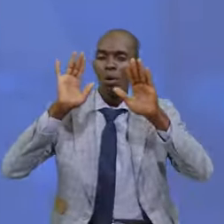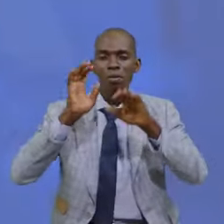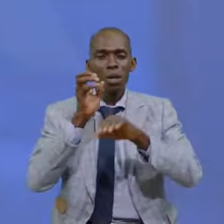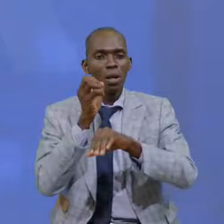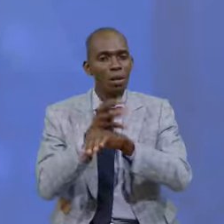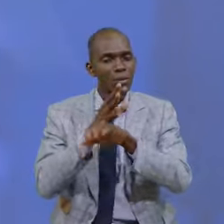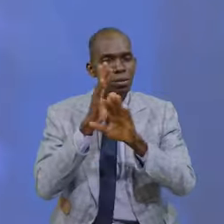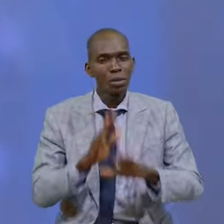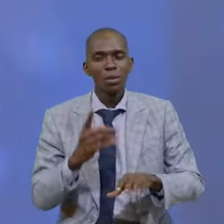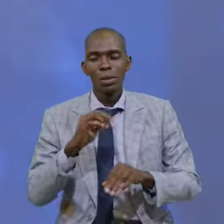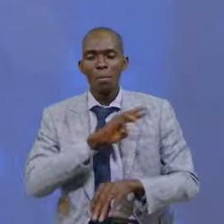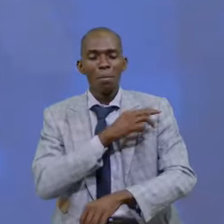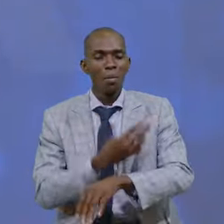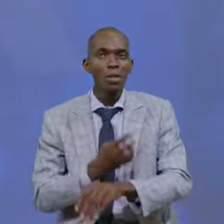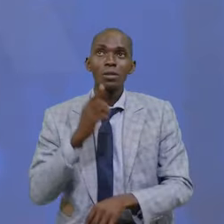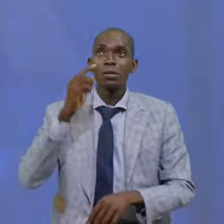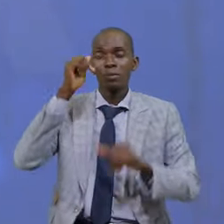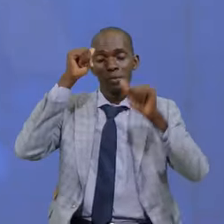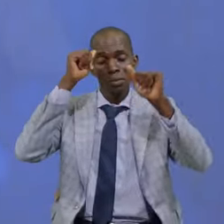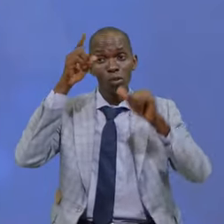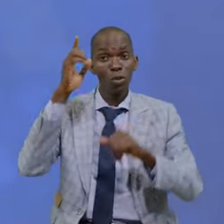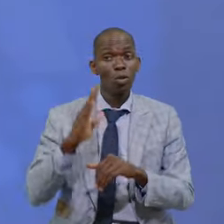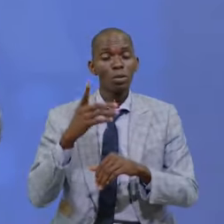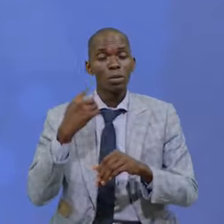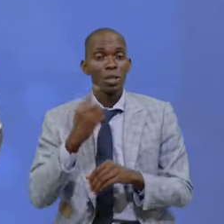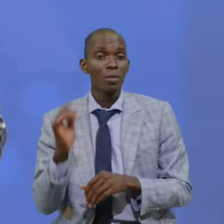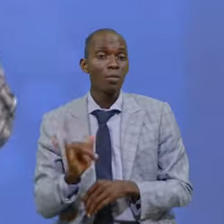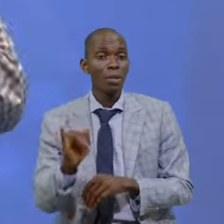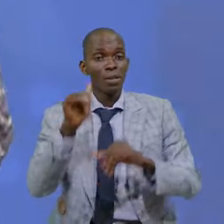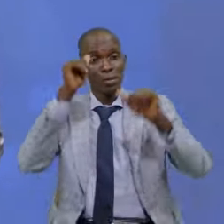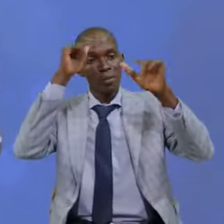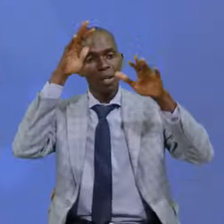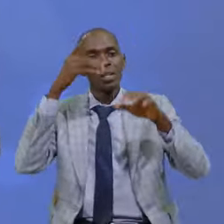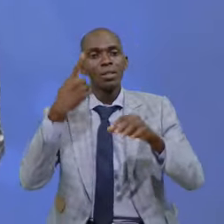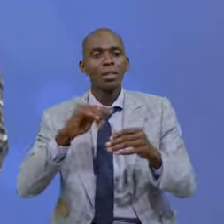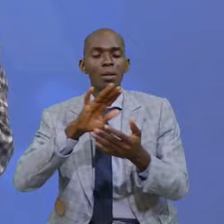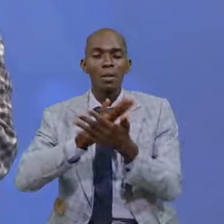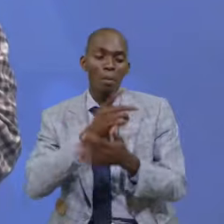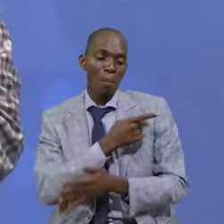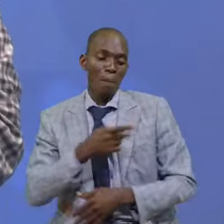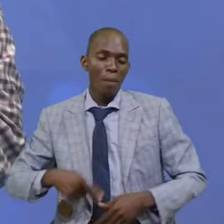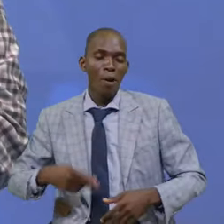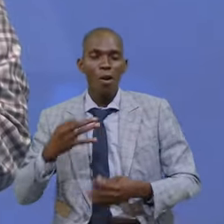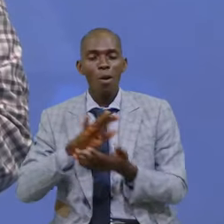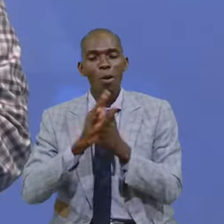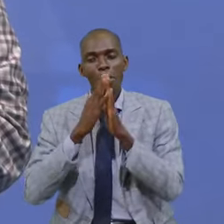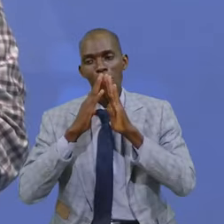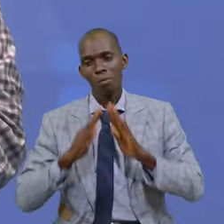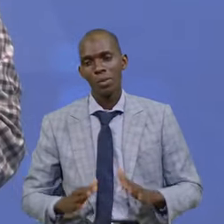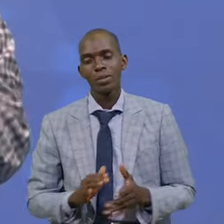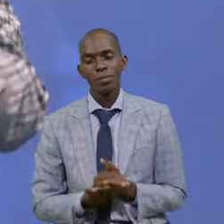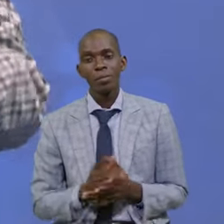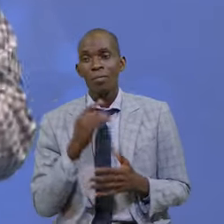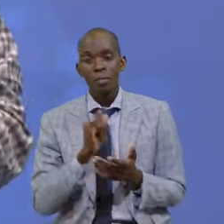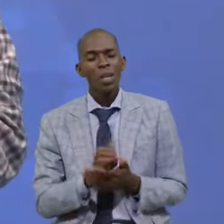God, the everlasting Father, the Prince of Peace. He said, I know, there's no way you can have